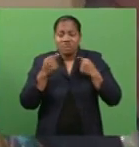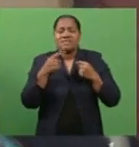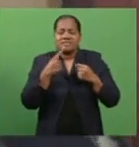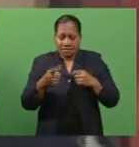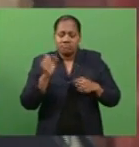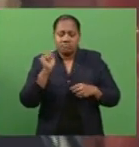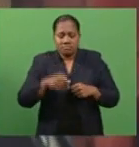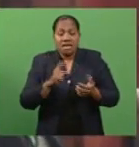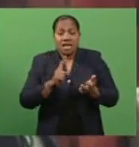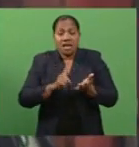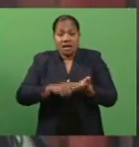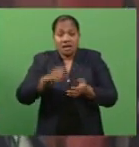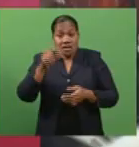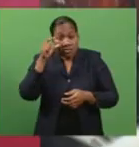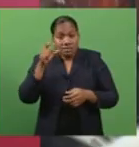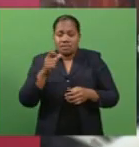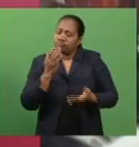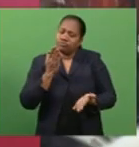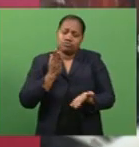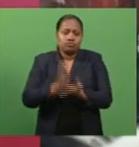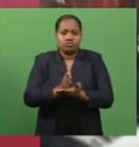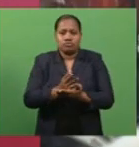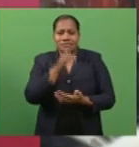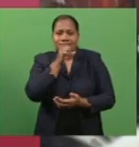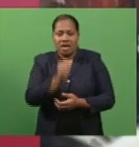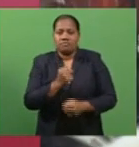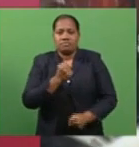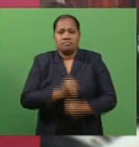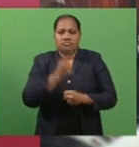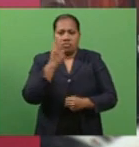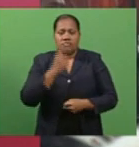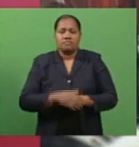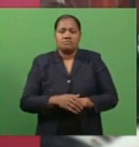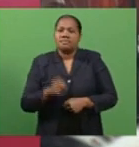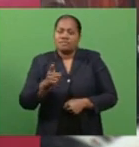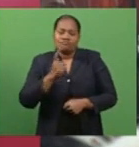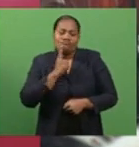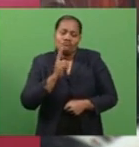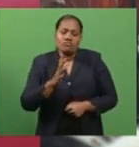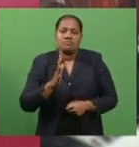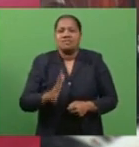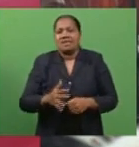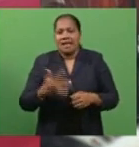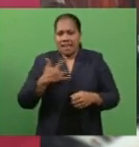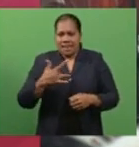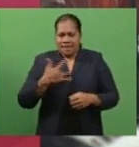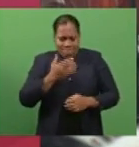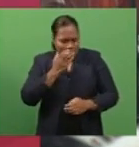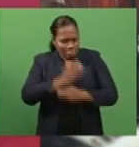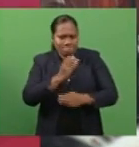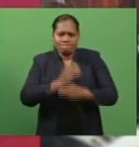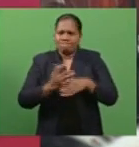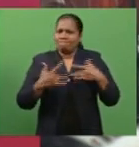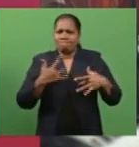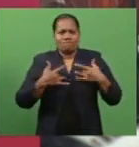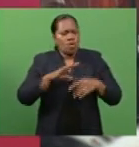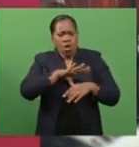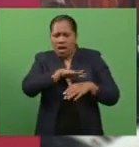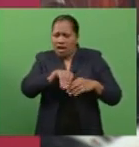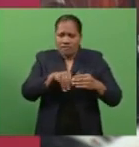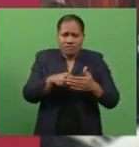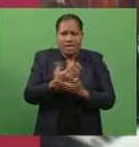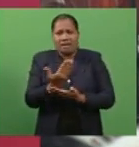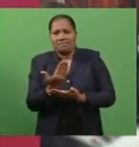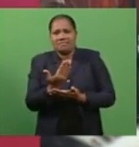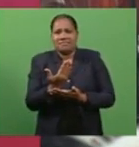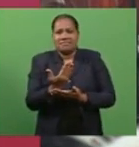of God. He was a staunch member of the church, a lay preacher, and he lived the Christian life in his everyday living.